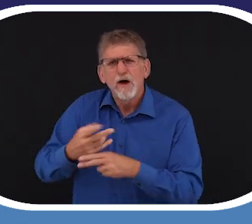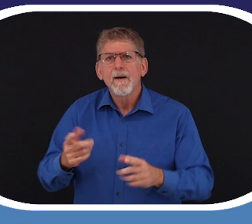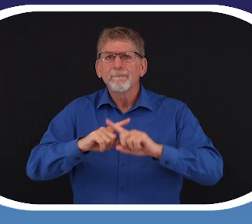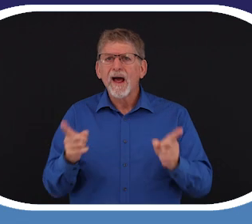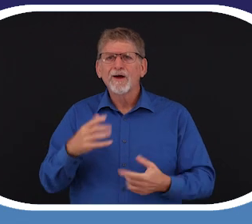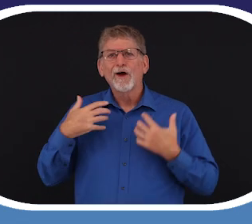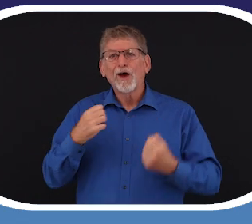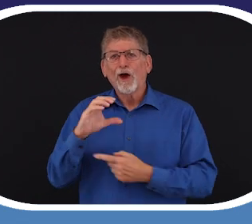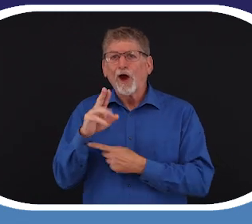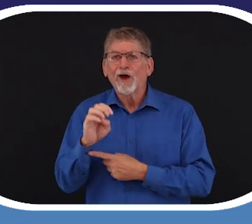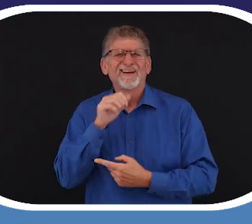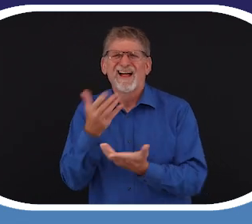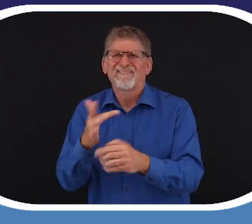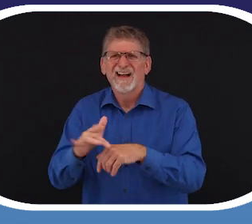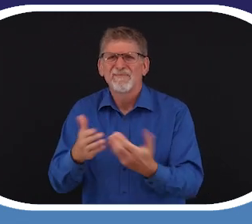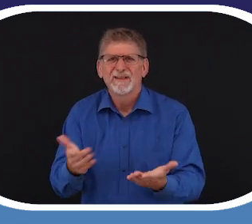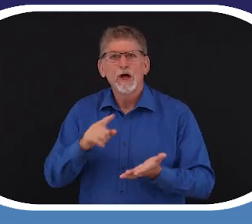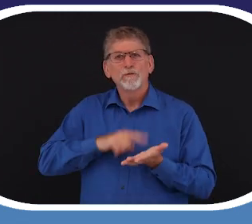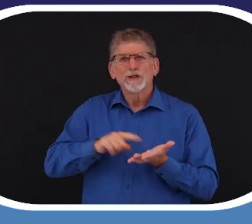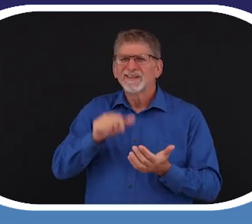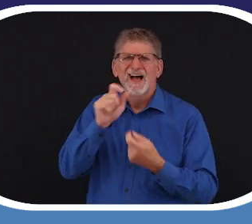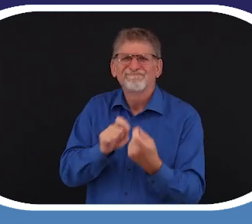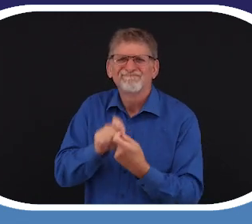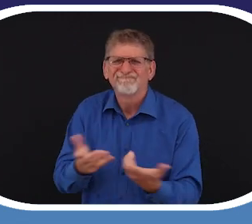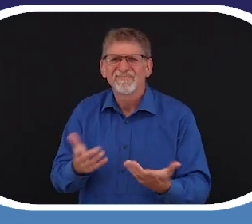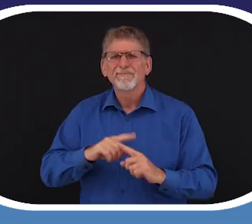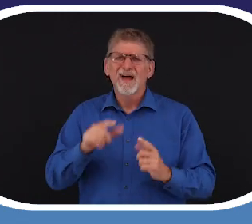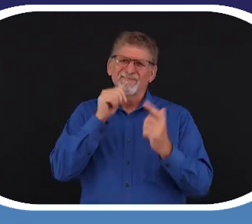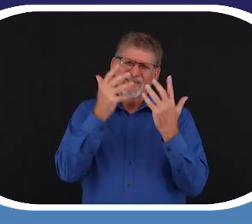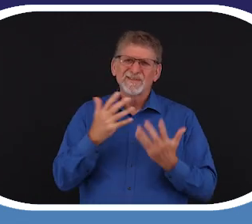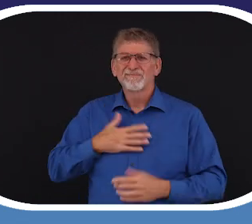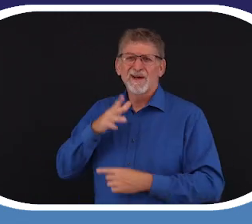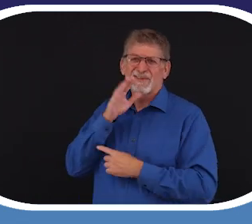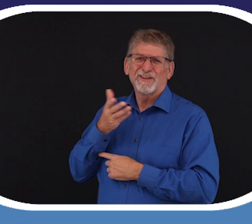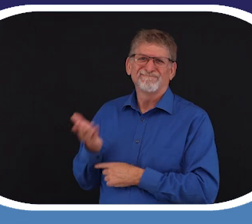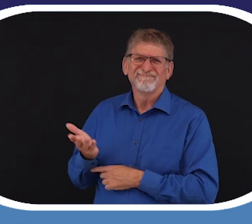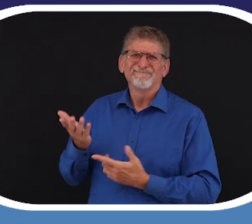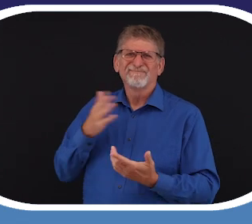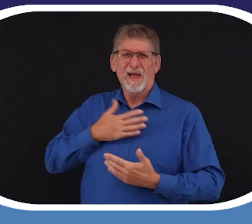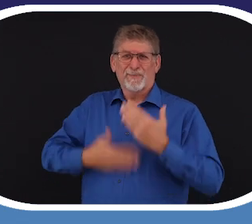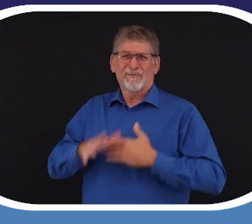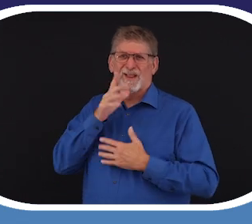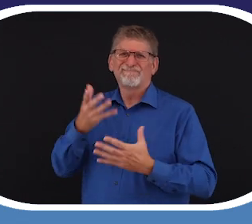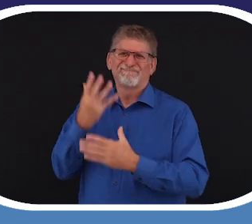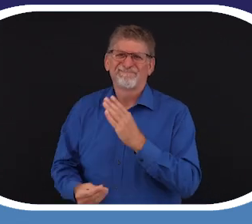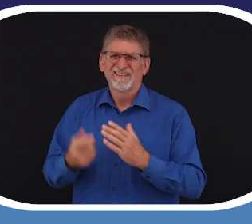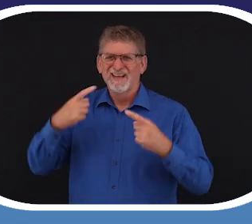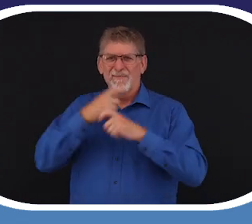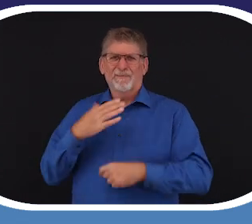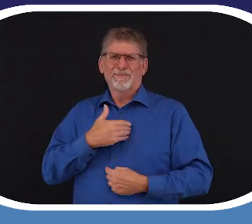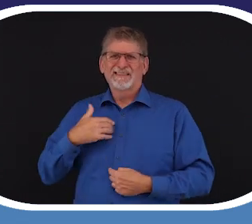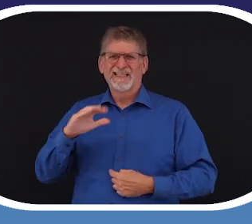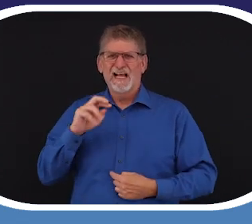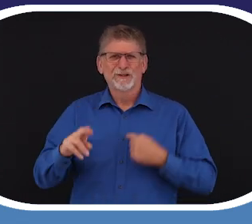precise. And unfortunately, as a result, my birth mother, died from complications of breast cancer when I was 6 years old. However, my dad